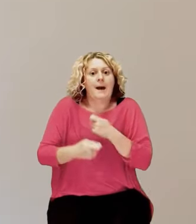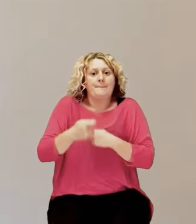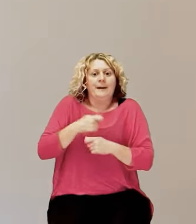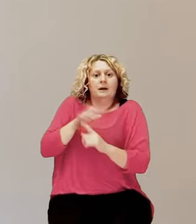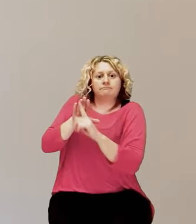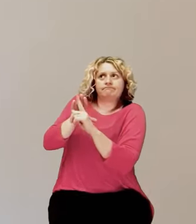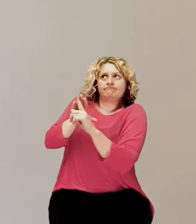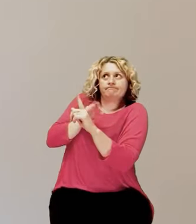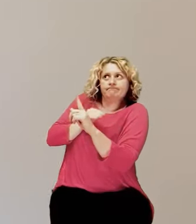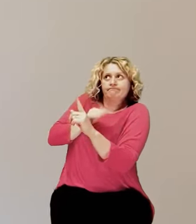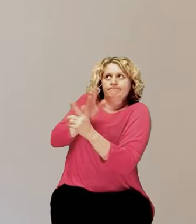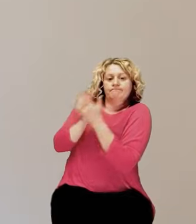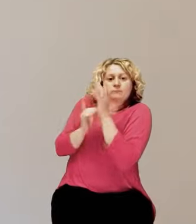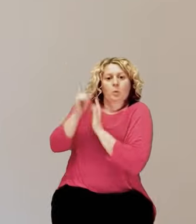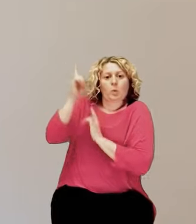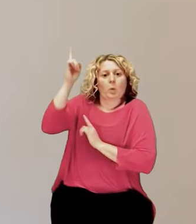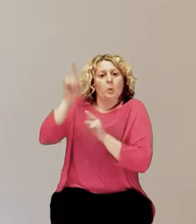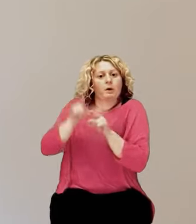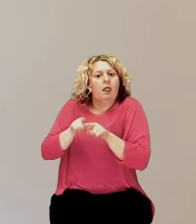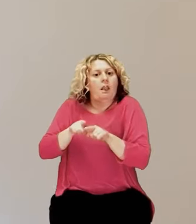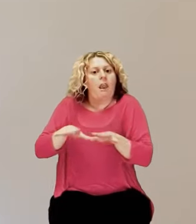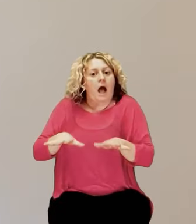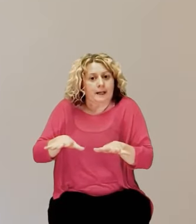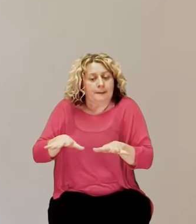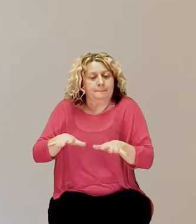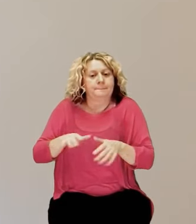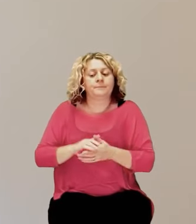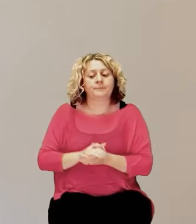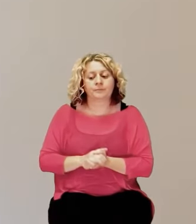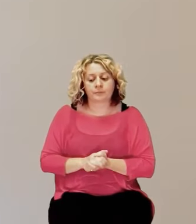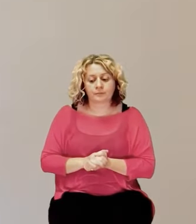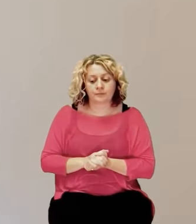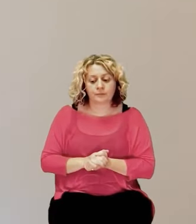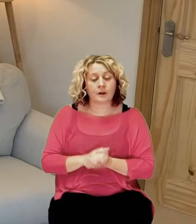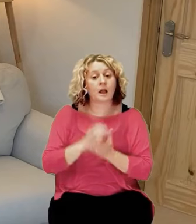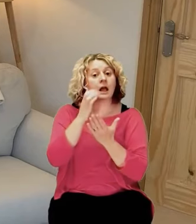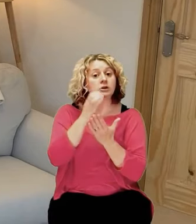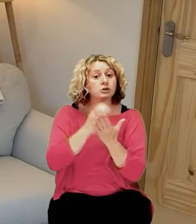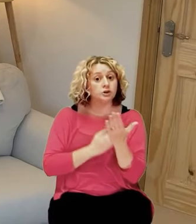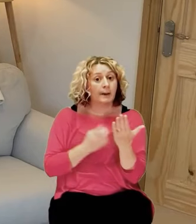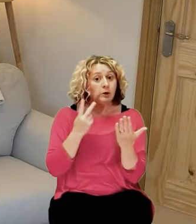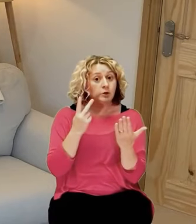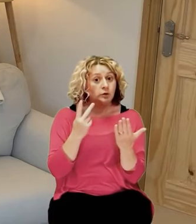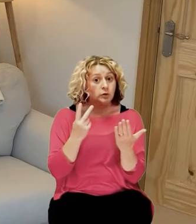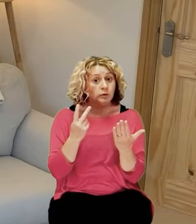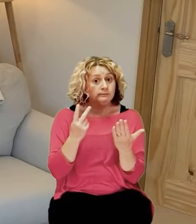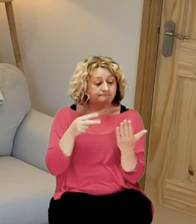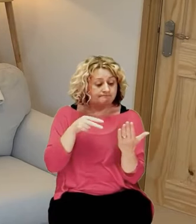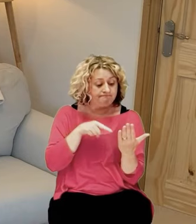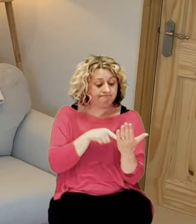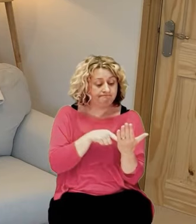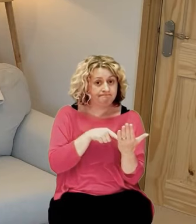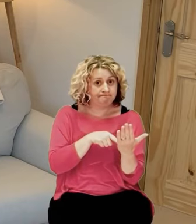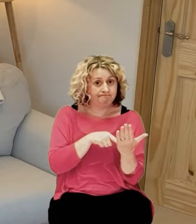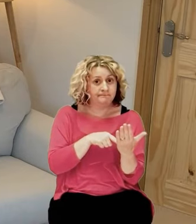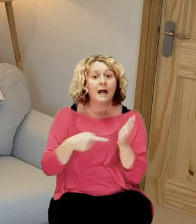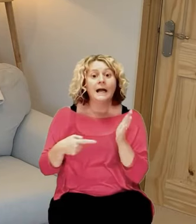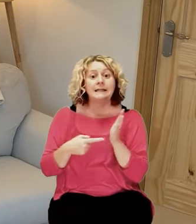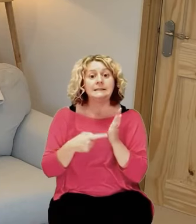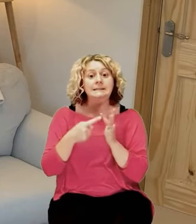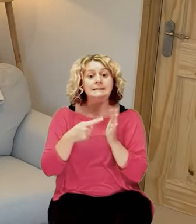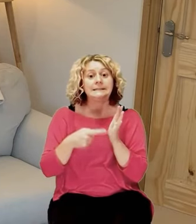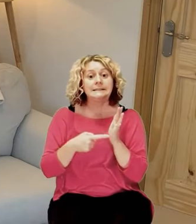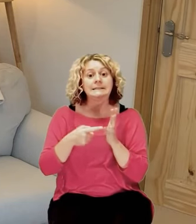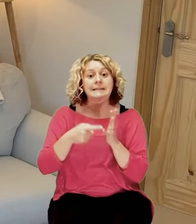Coherent. At the beginning of chapter 2 that we're in today, he says that Titus must teach what